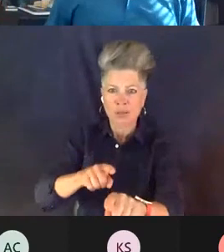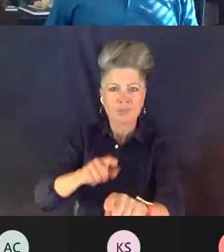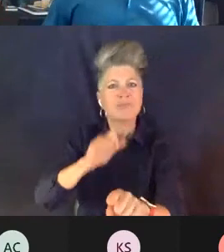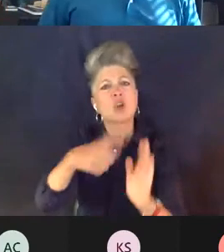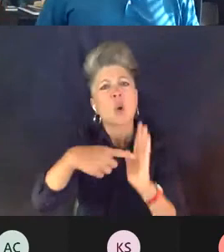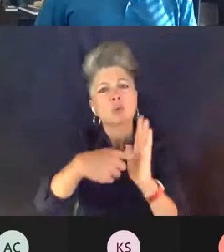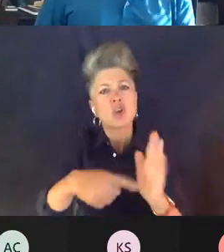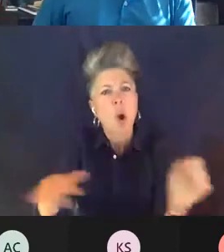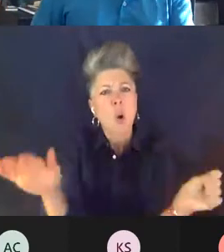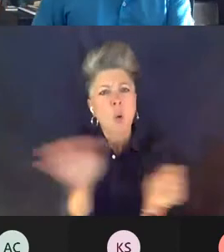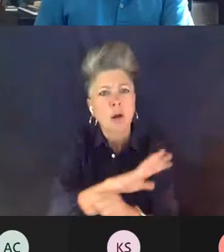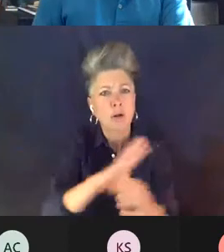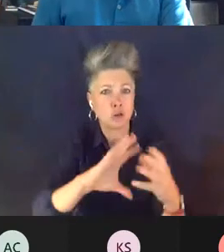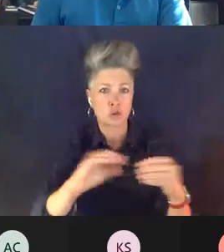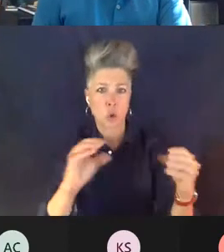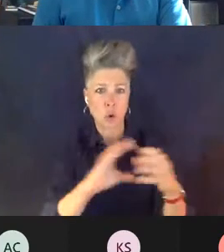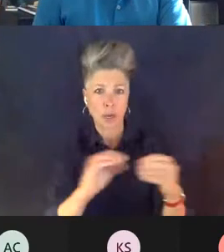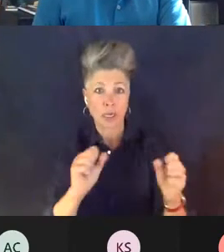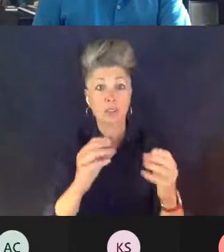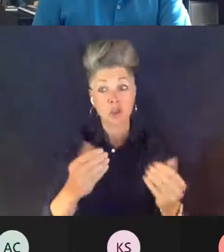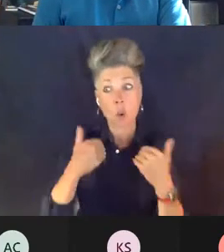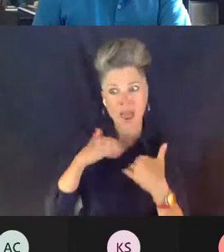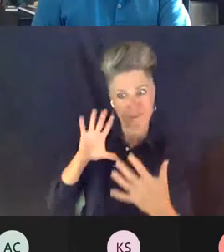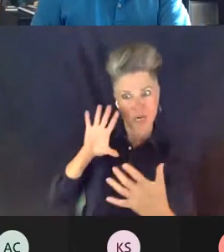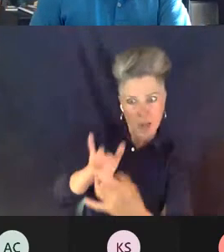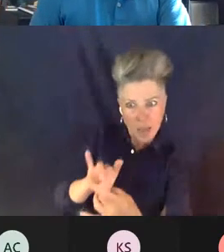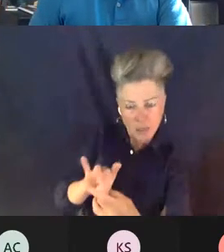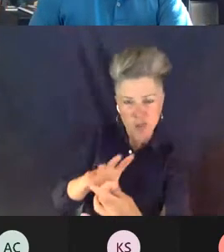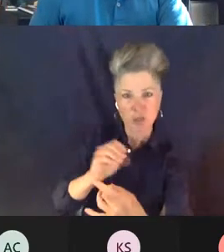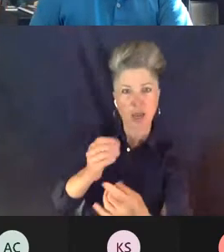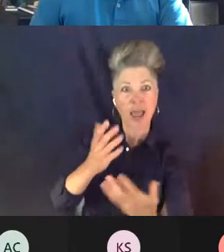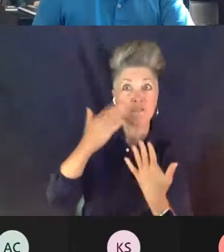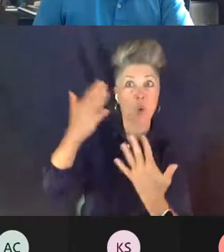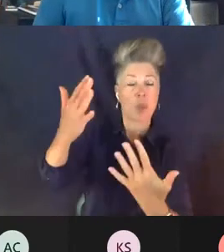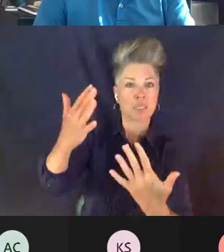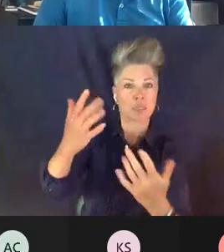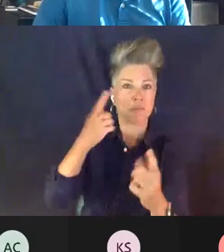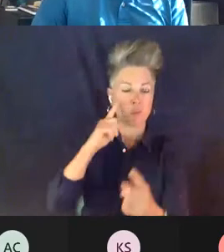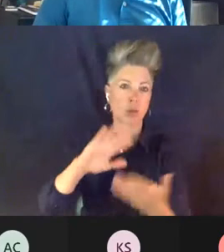hearing the voice from the community, I think that really matters as well.